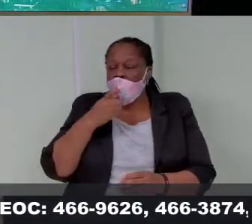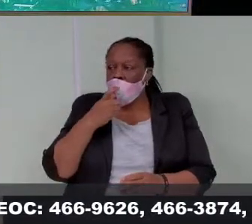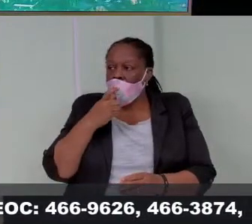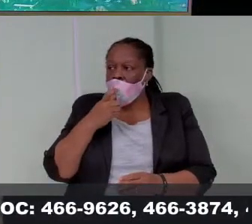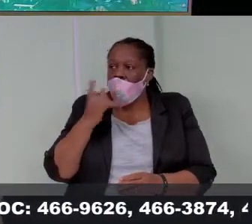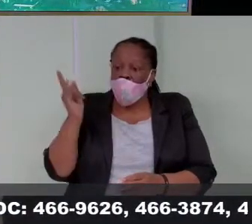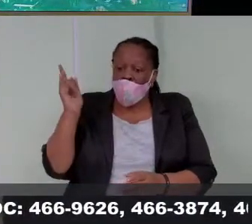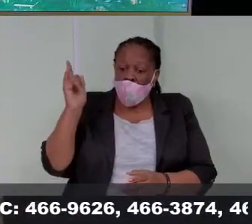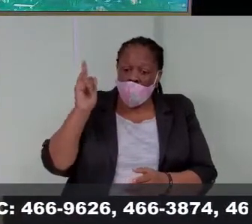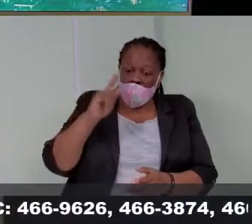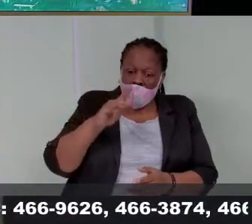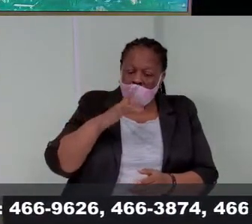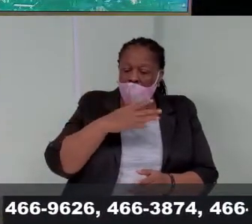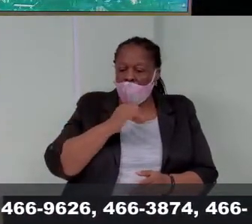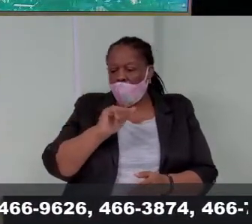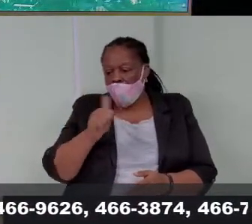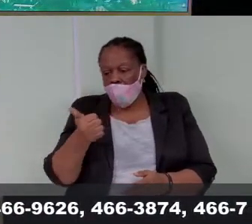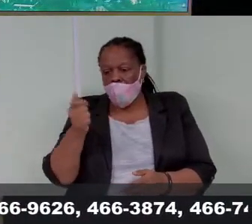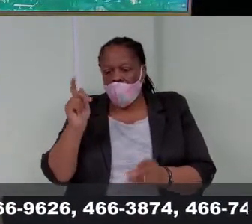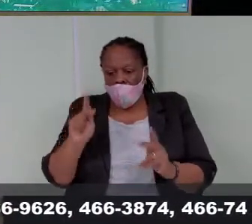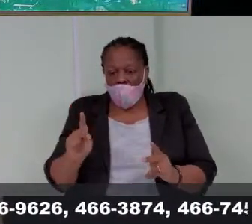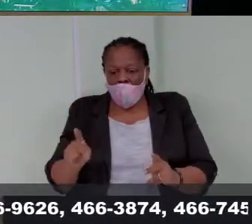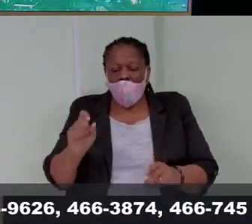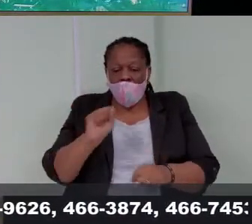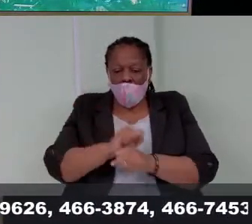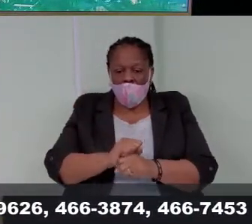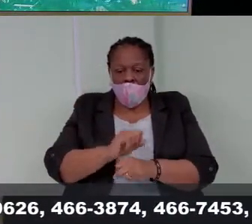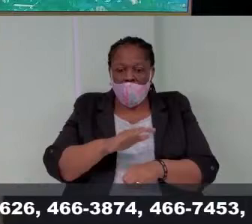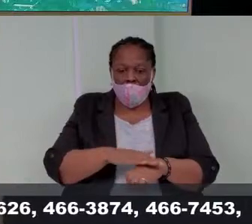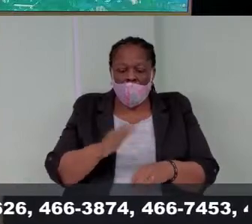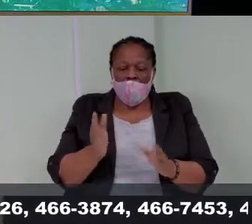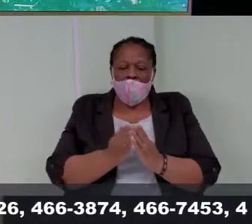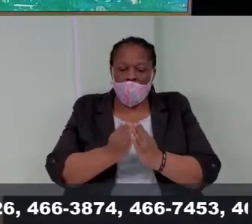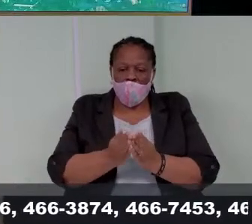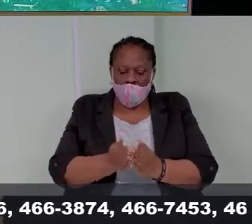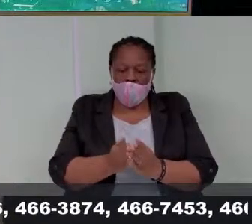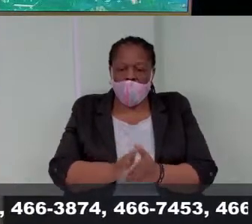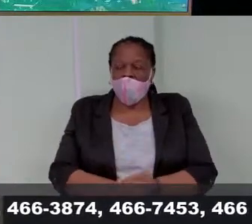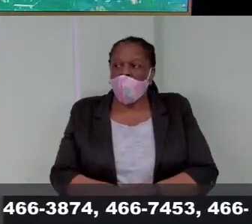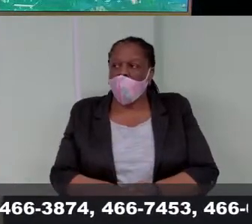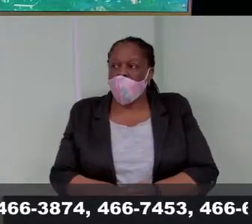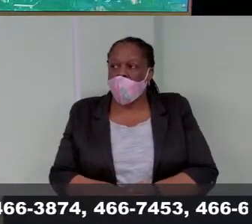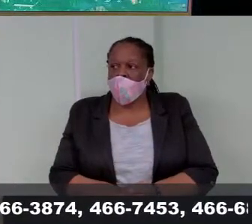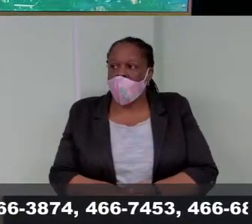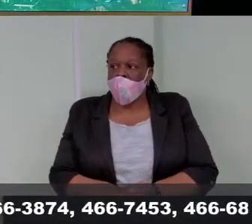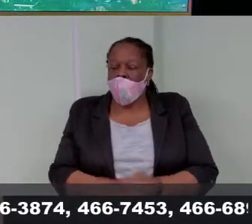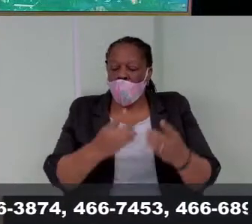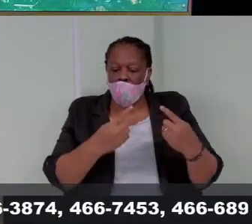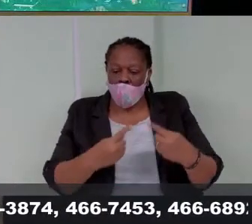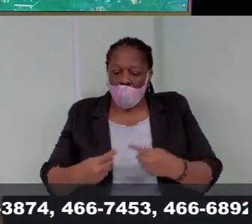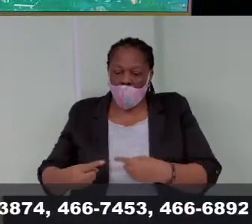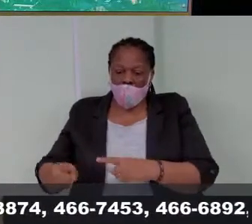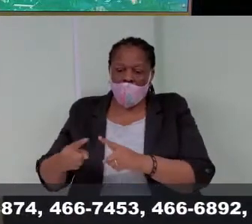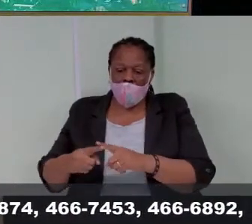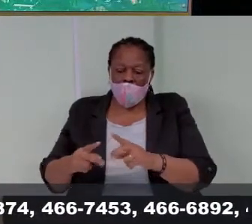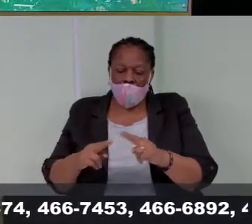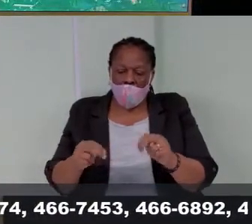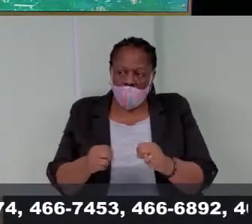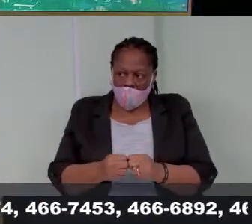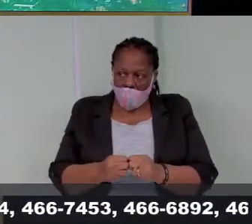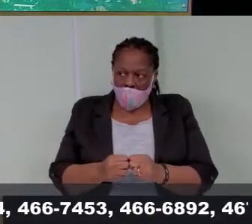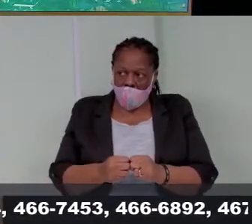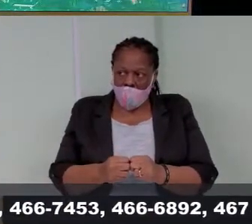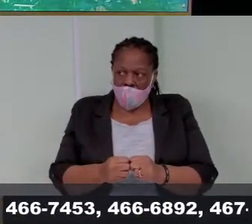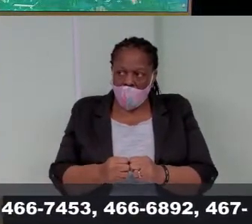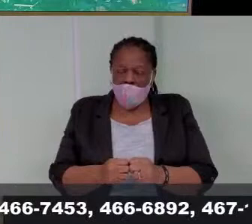just entered into our borders. Once they enter the vessel, then they go over to Nevis. On Nevis,